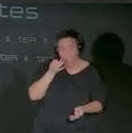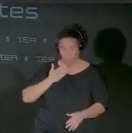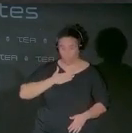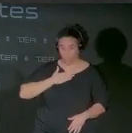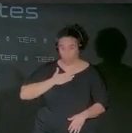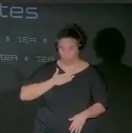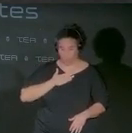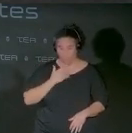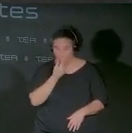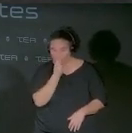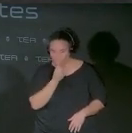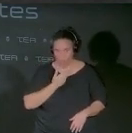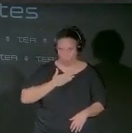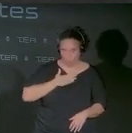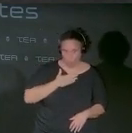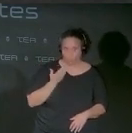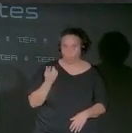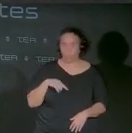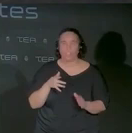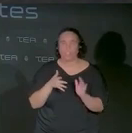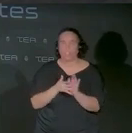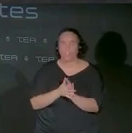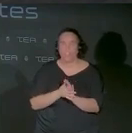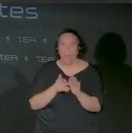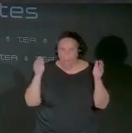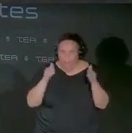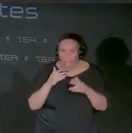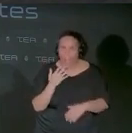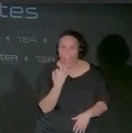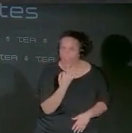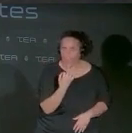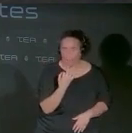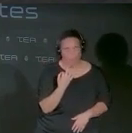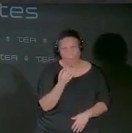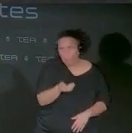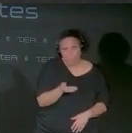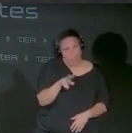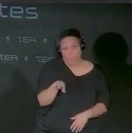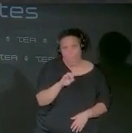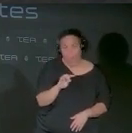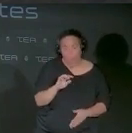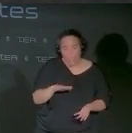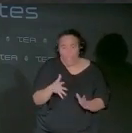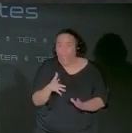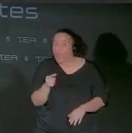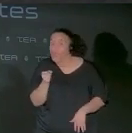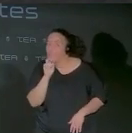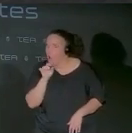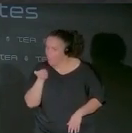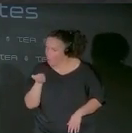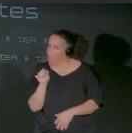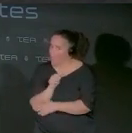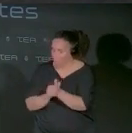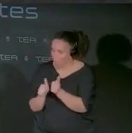can use AI or not is not a binary thing. It's how what we train the AI on that gets